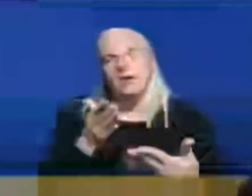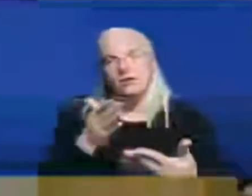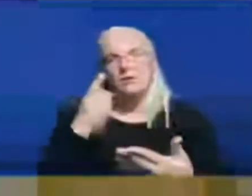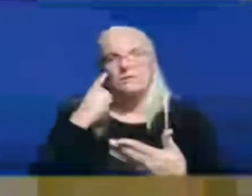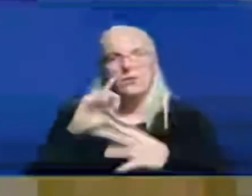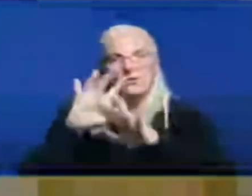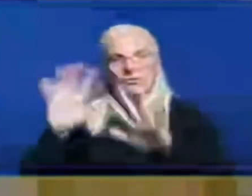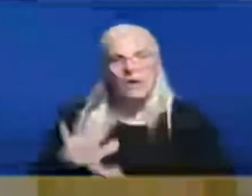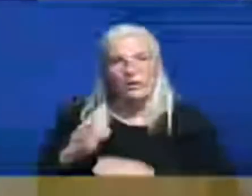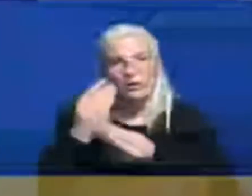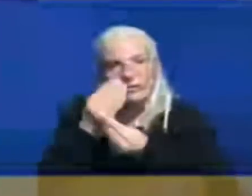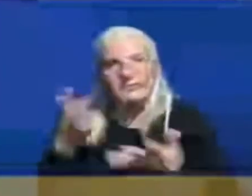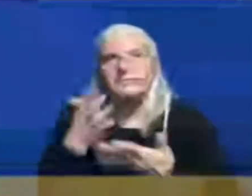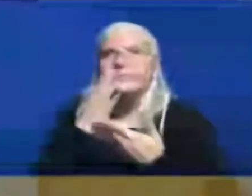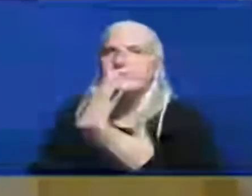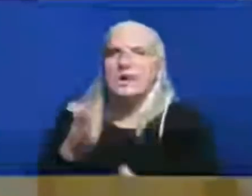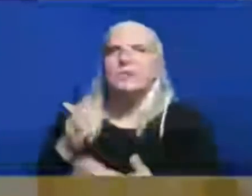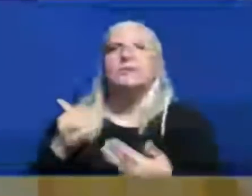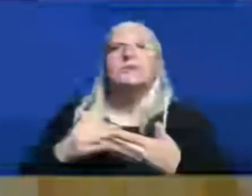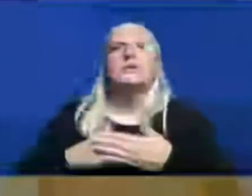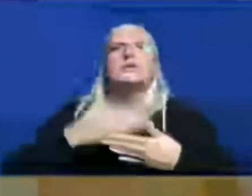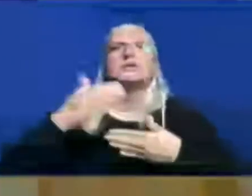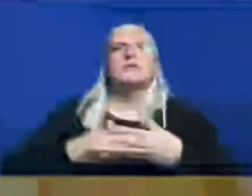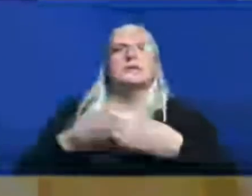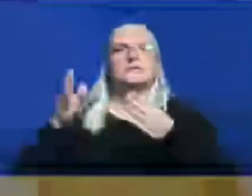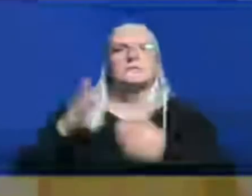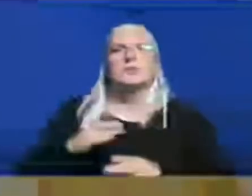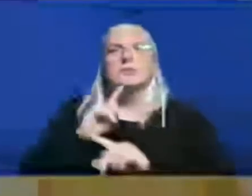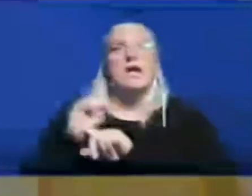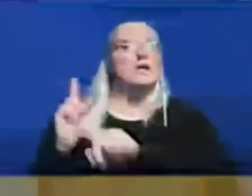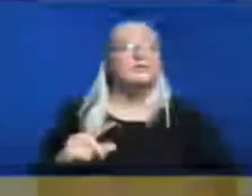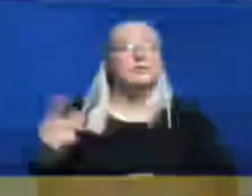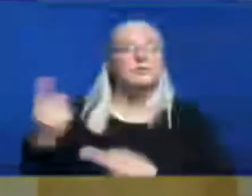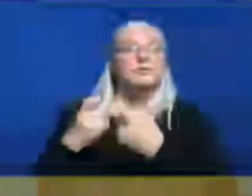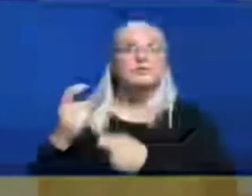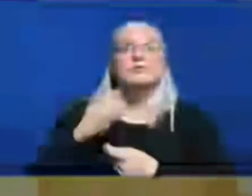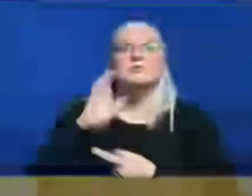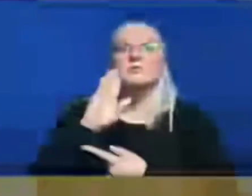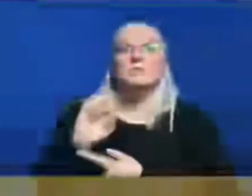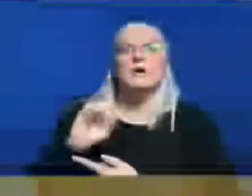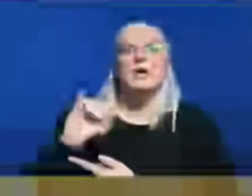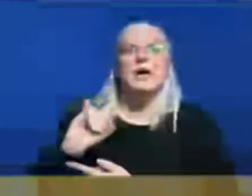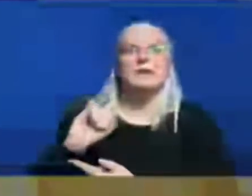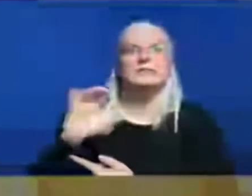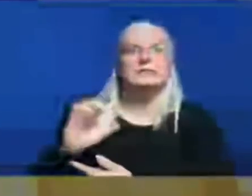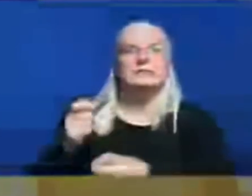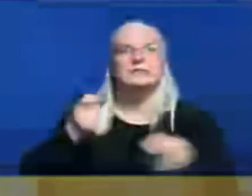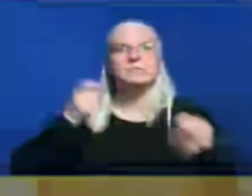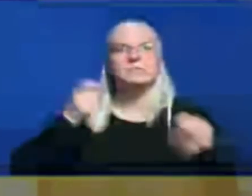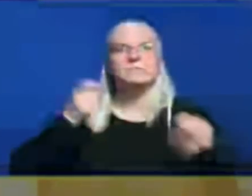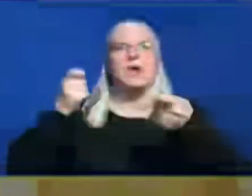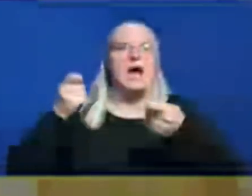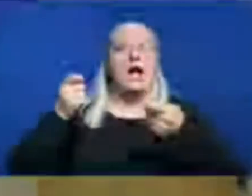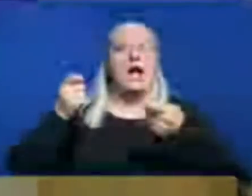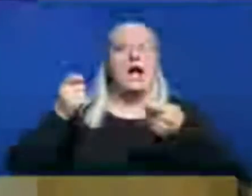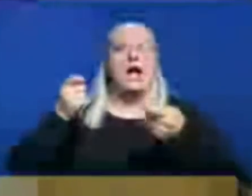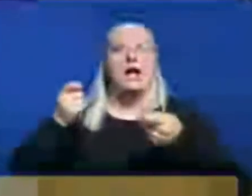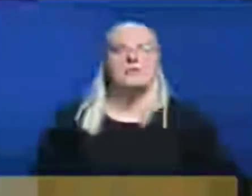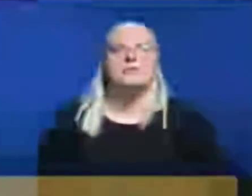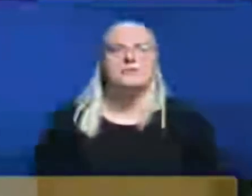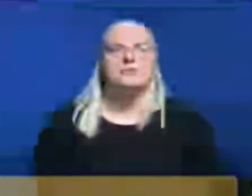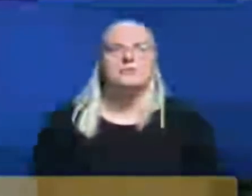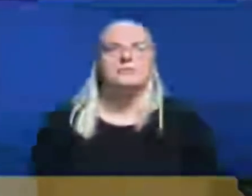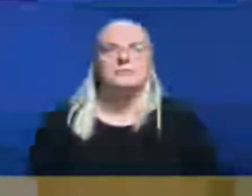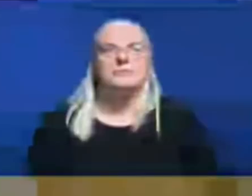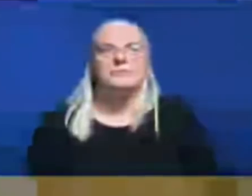Next up, we're going to invite our Incident Commander, Jerry McGowan, and the incoming Incident Commander, Evans Quo, for our closing comments.